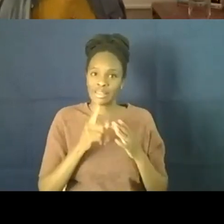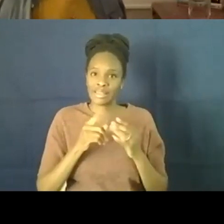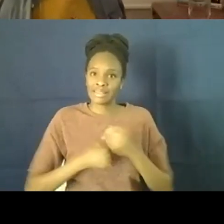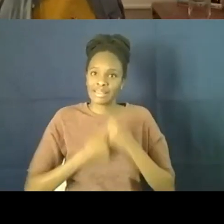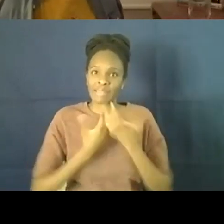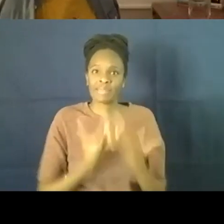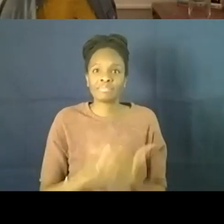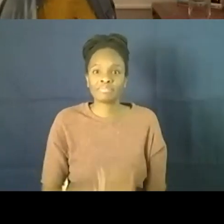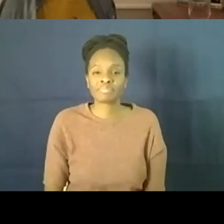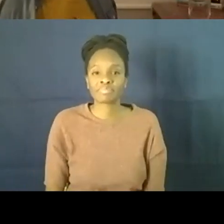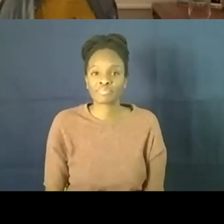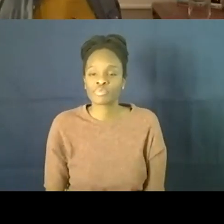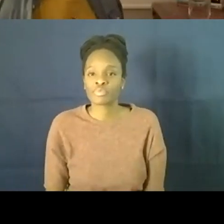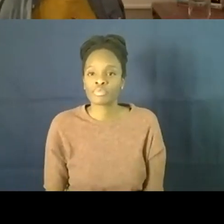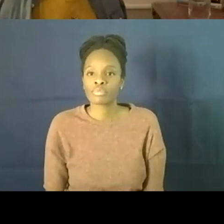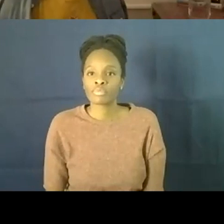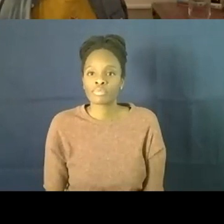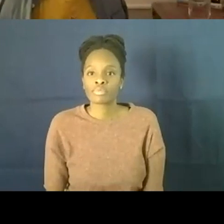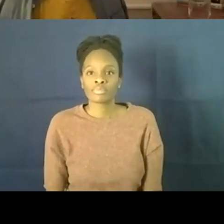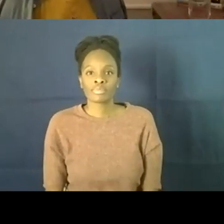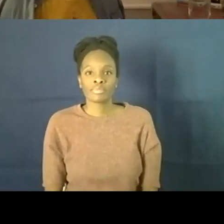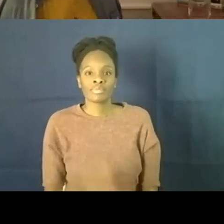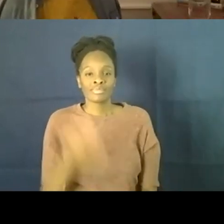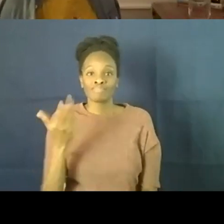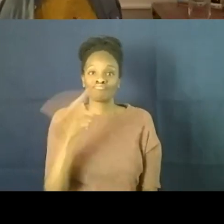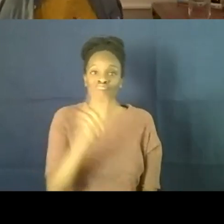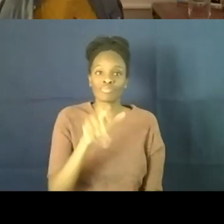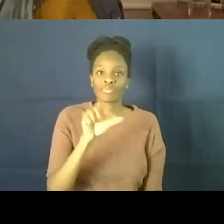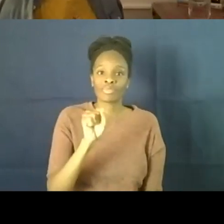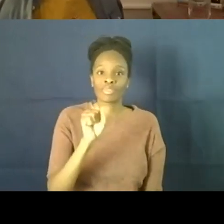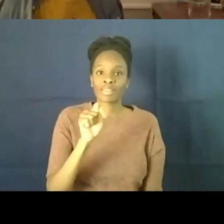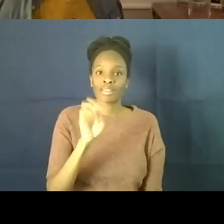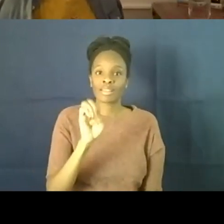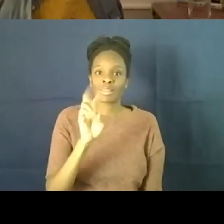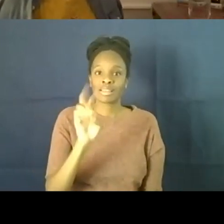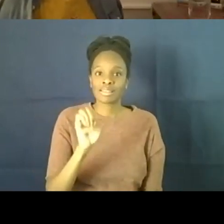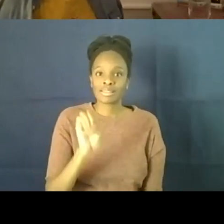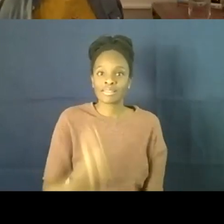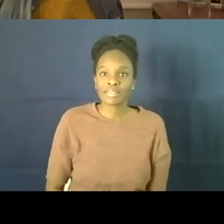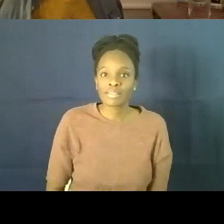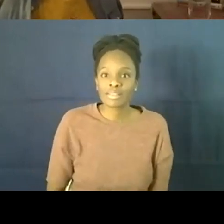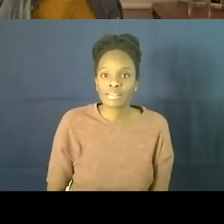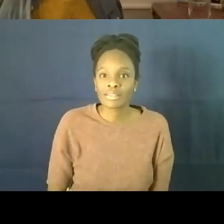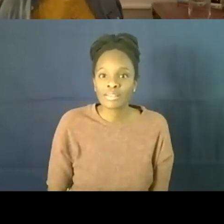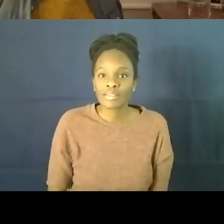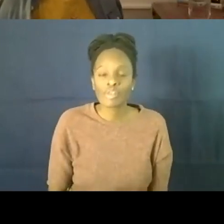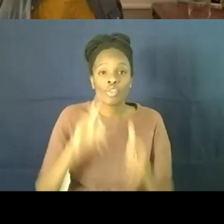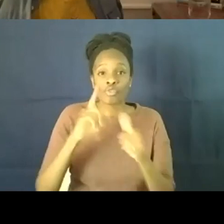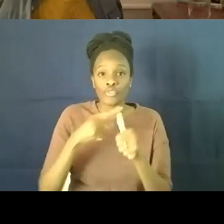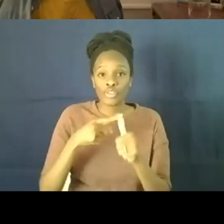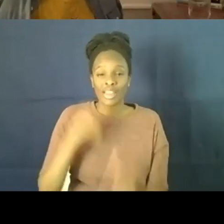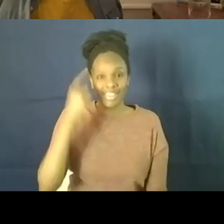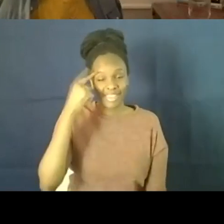connect with the most. That's great, Steven. I think if you don't identify with a character, first of all, I think it's funny